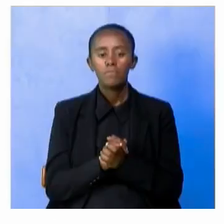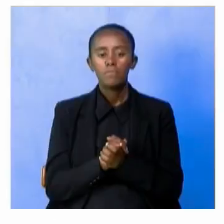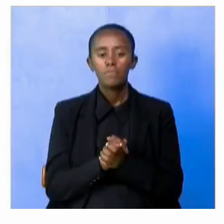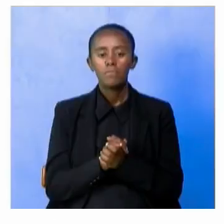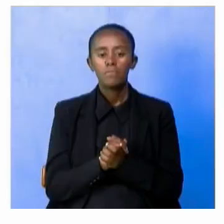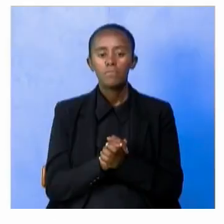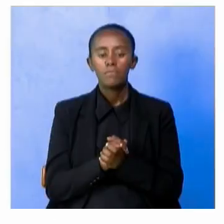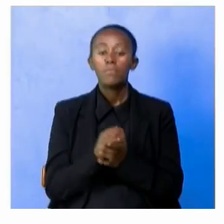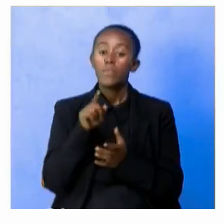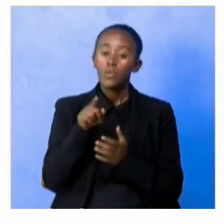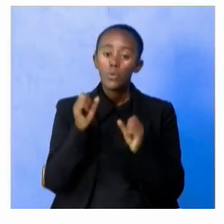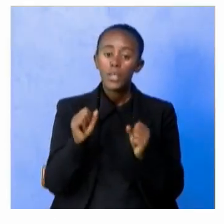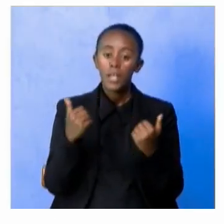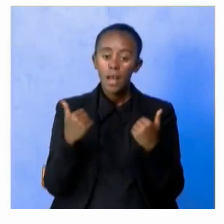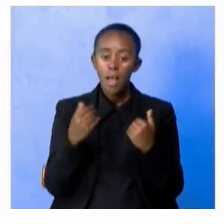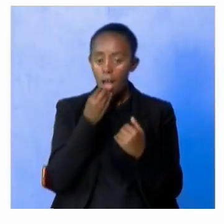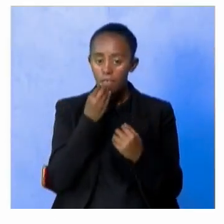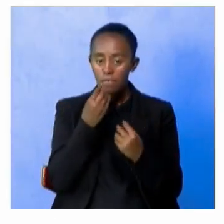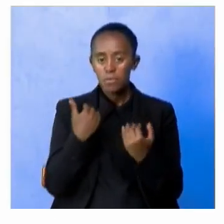an ice cream